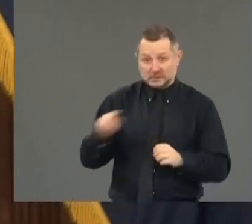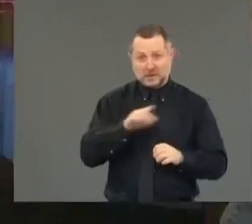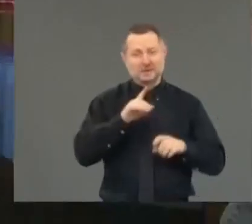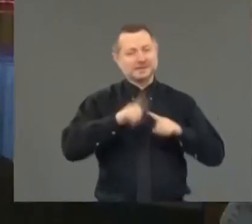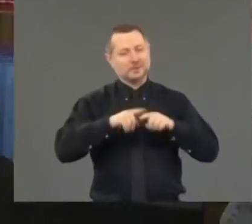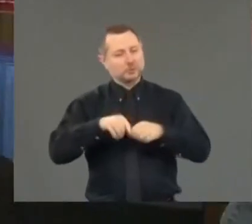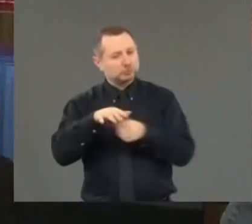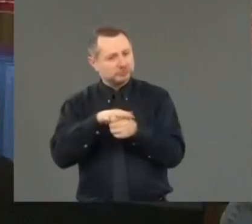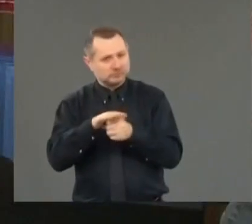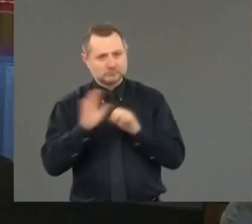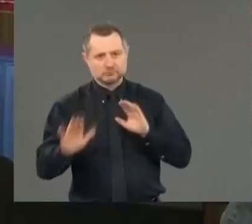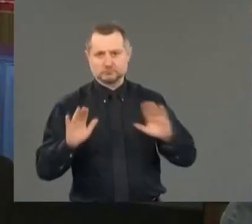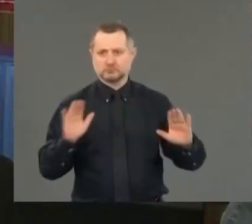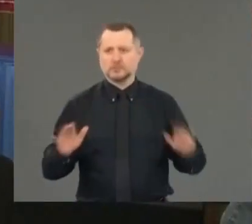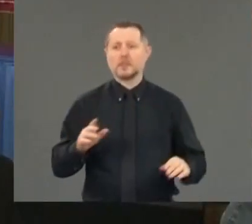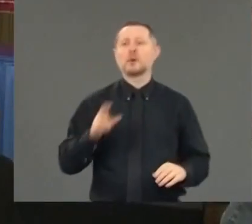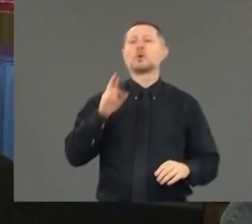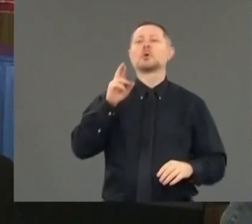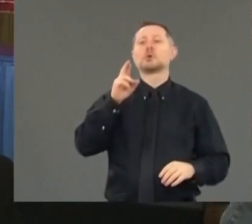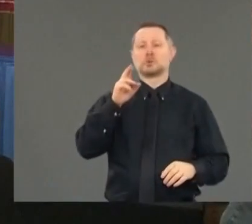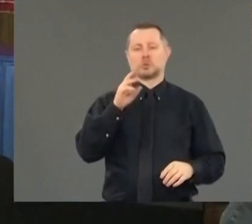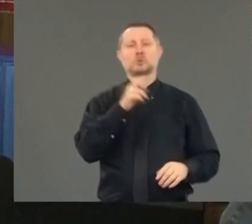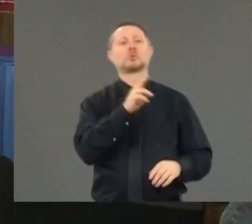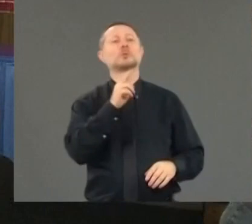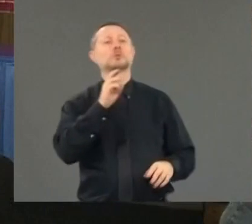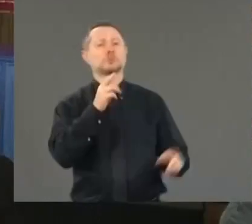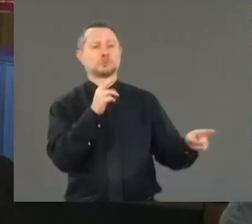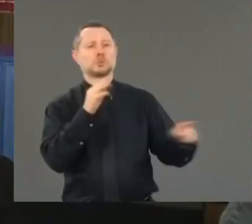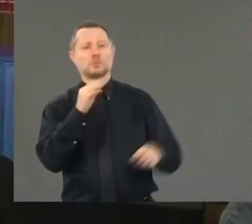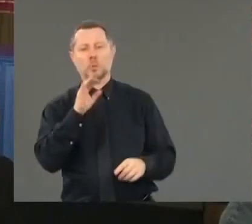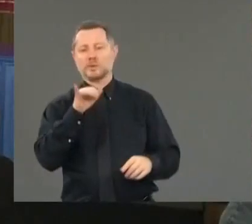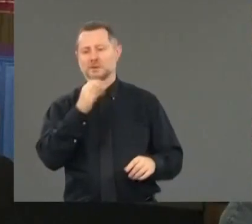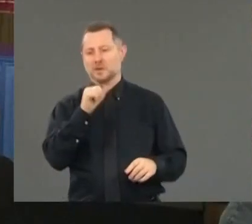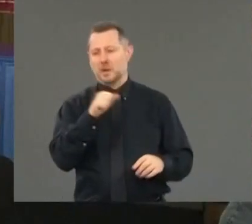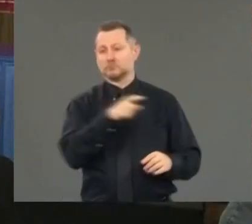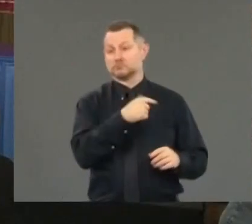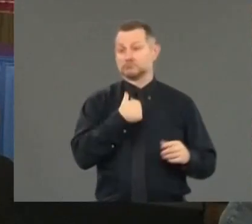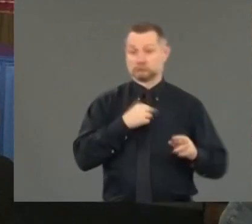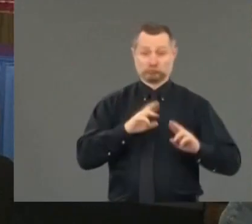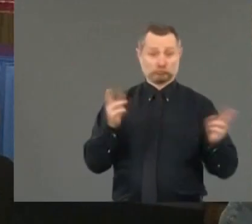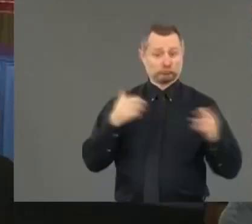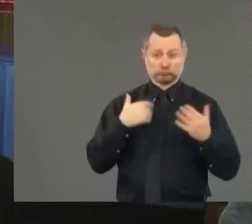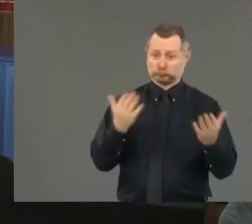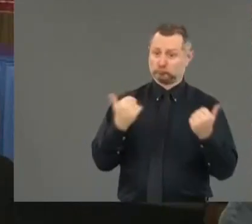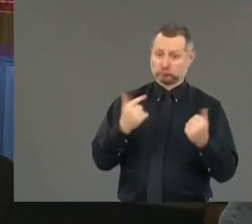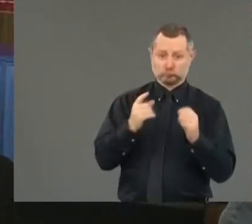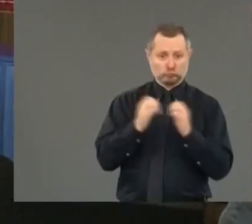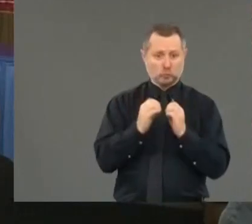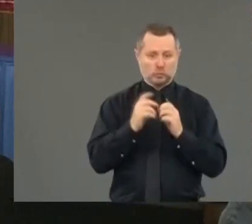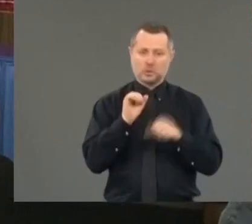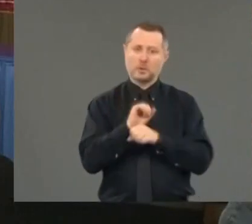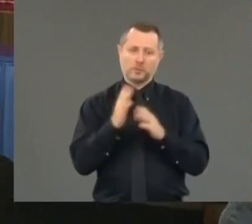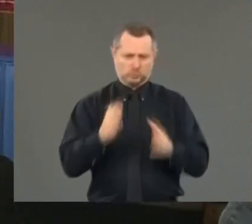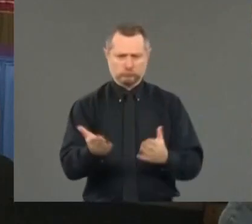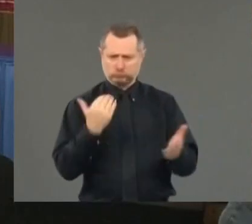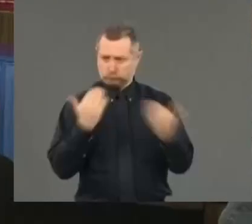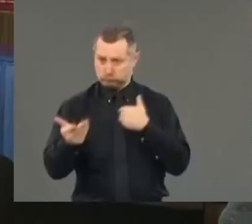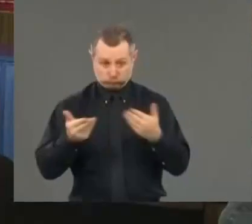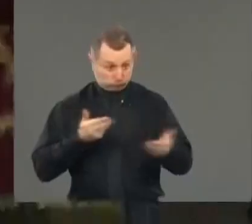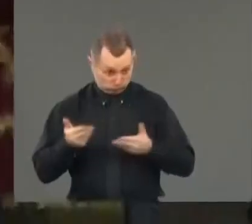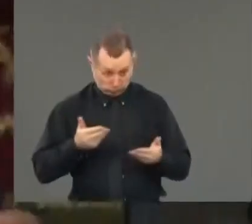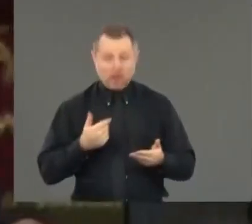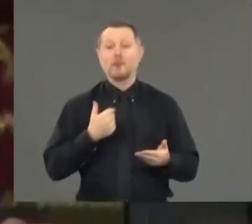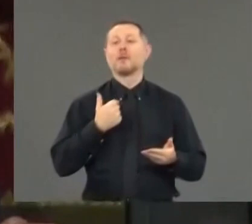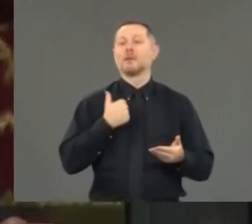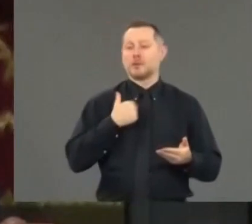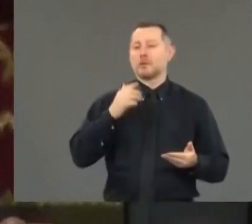opening? Yeah. Right? And the state offices have been, as we need more employees in certain areas for certain things, for parks, for example, and